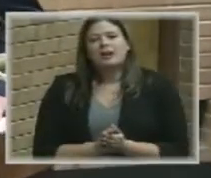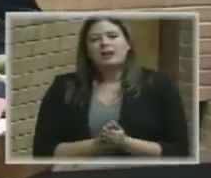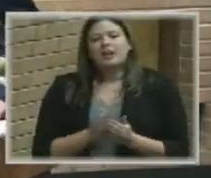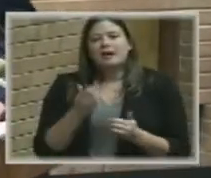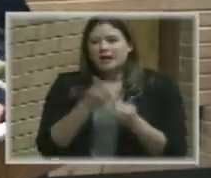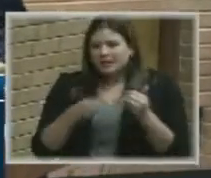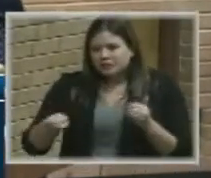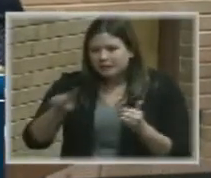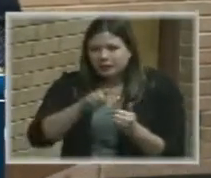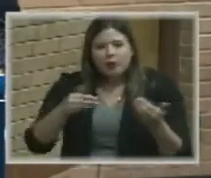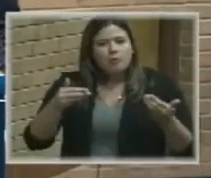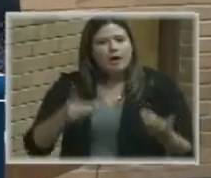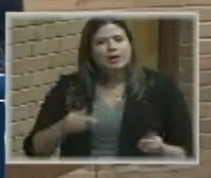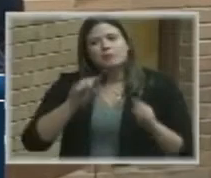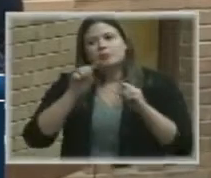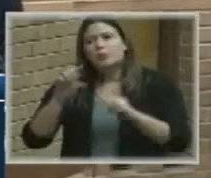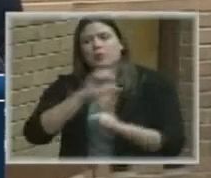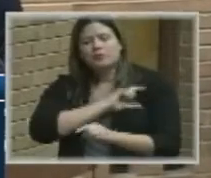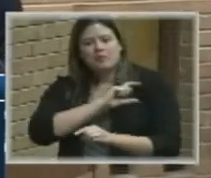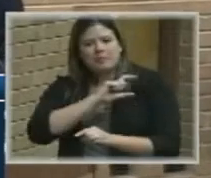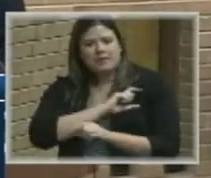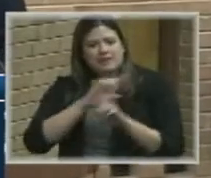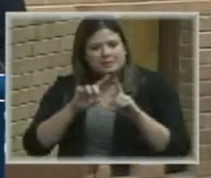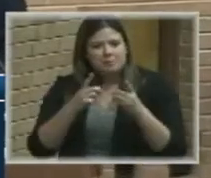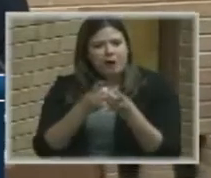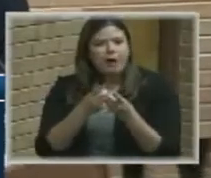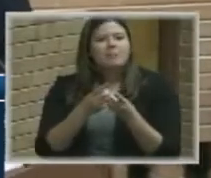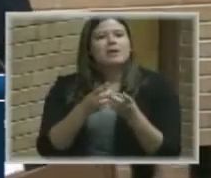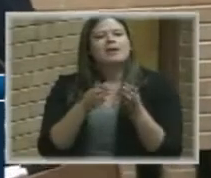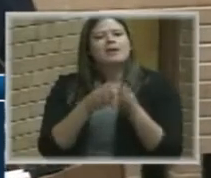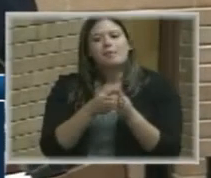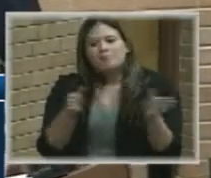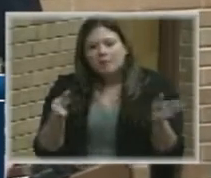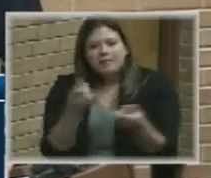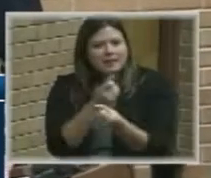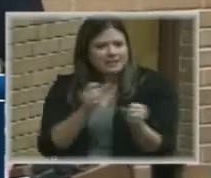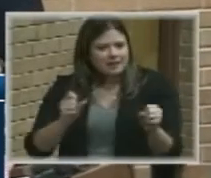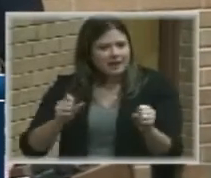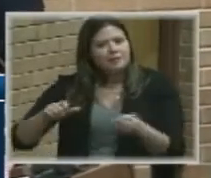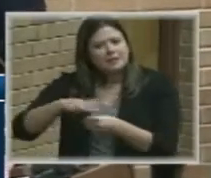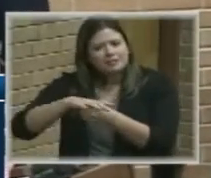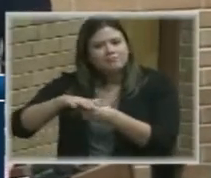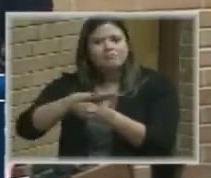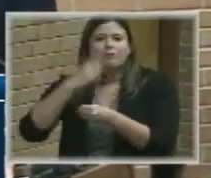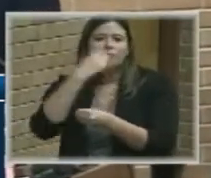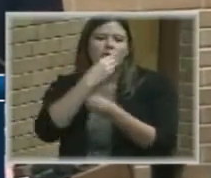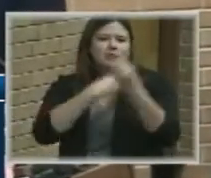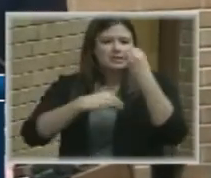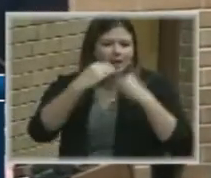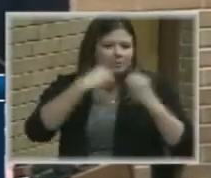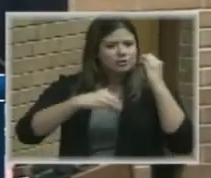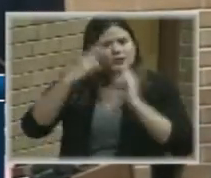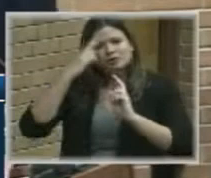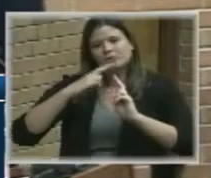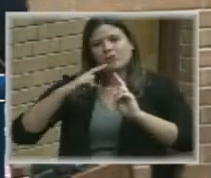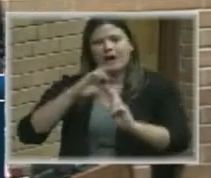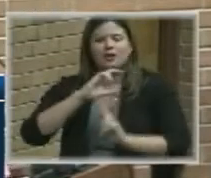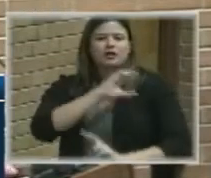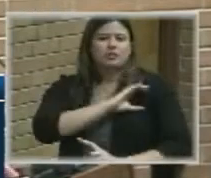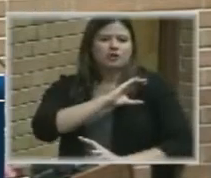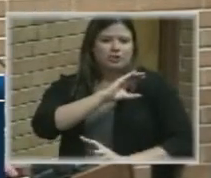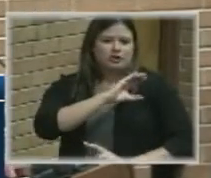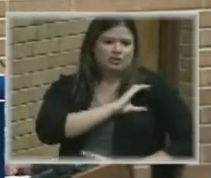the police department in the public safety wing for a reception to honor Chief Cathaldi.